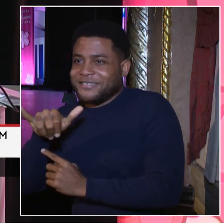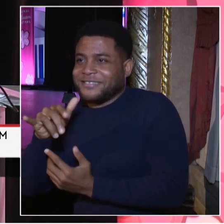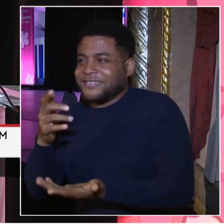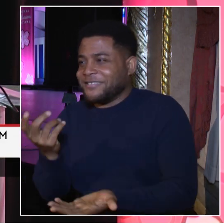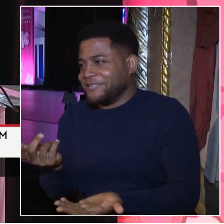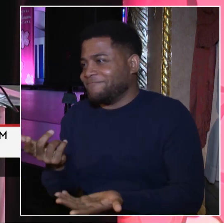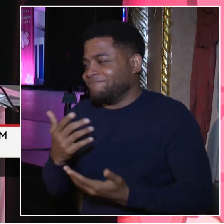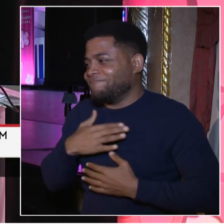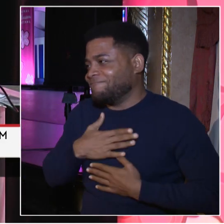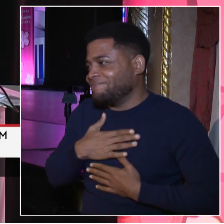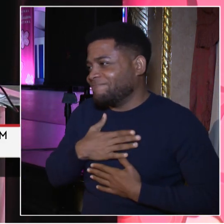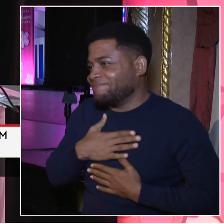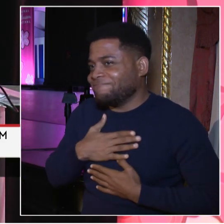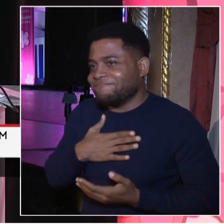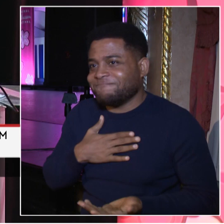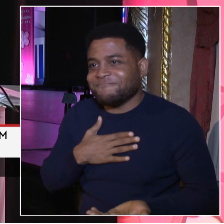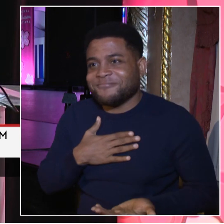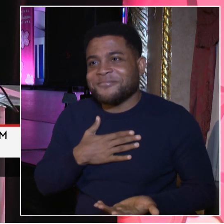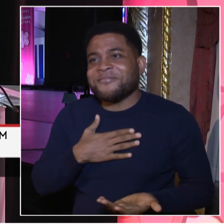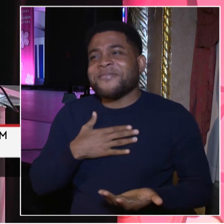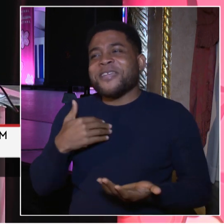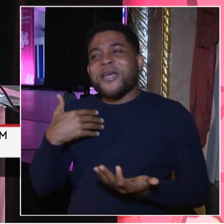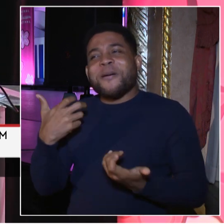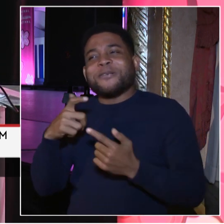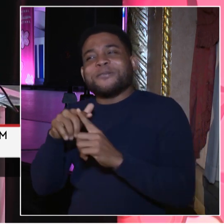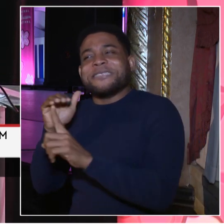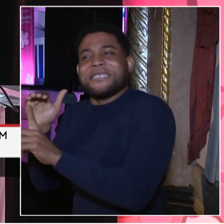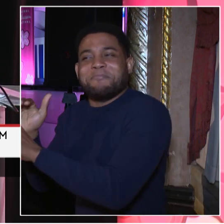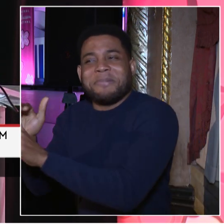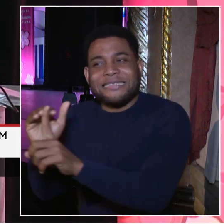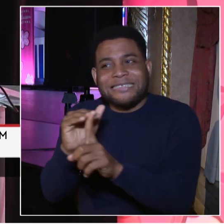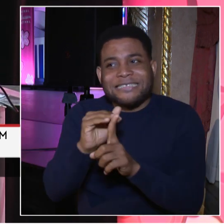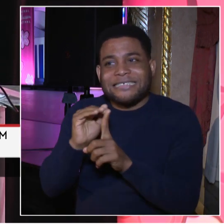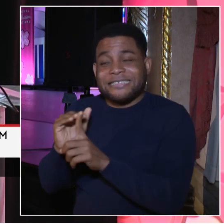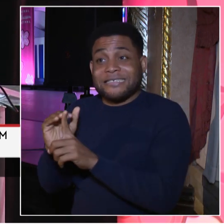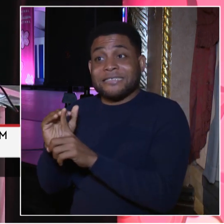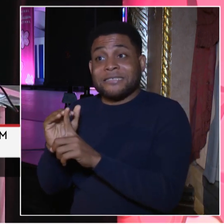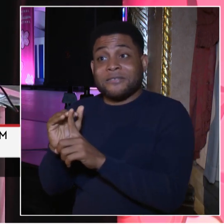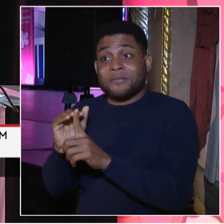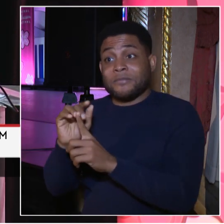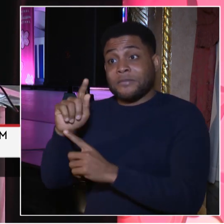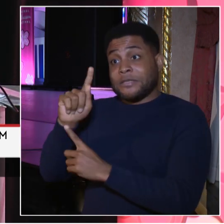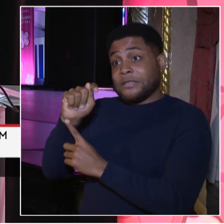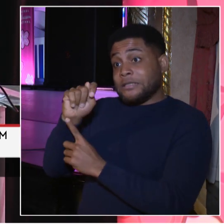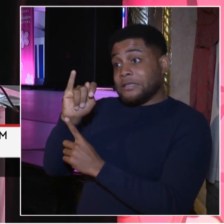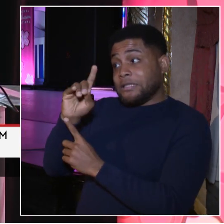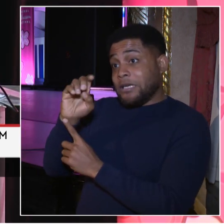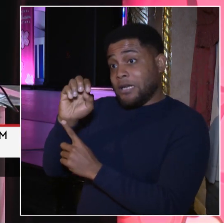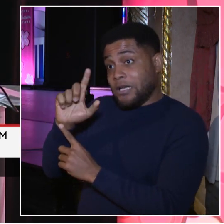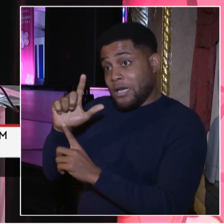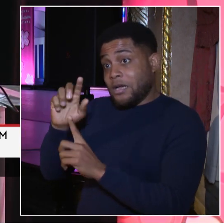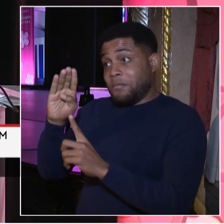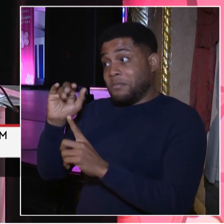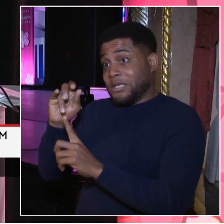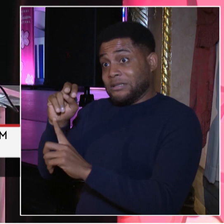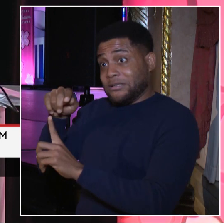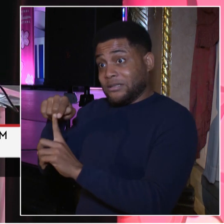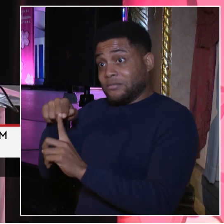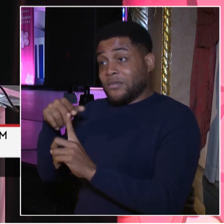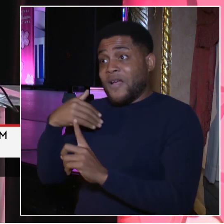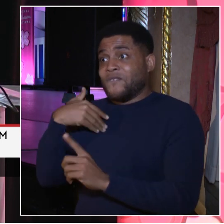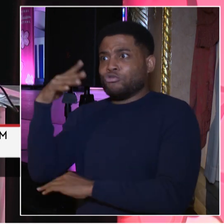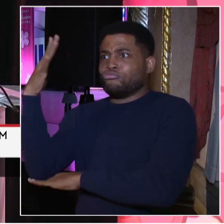We like to remind people that while the tidal basin is the main show, you can visit cherry